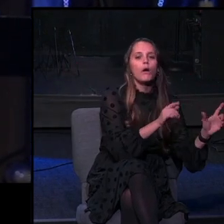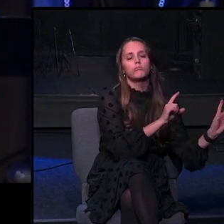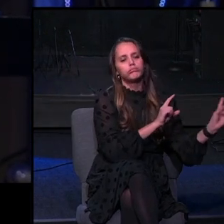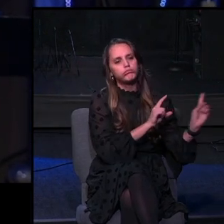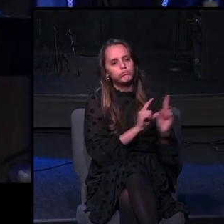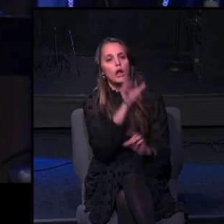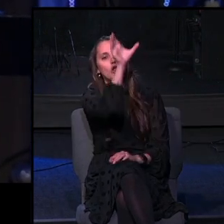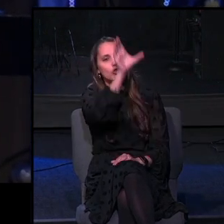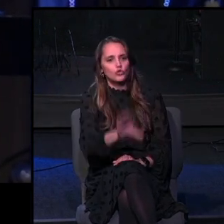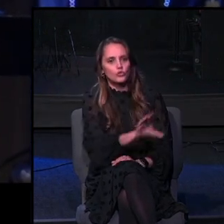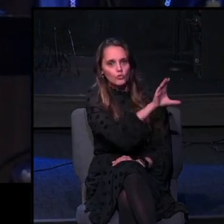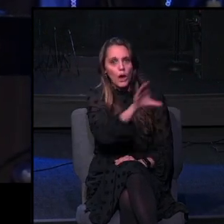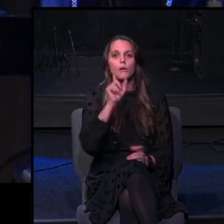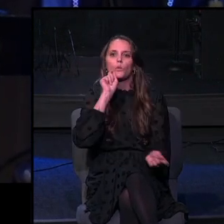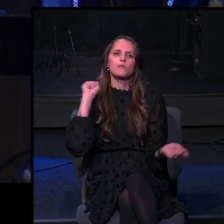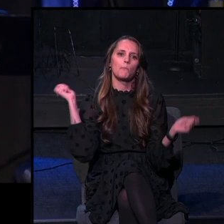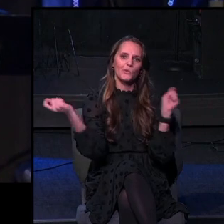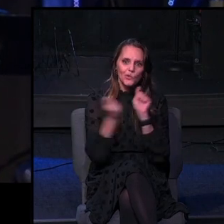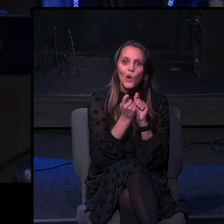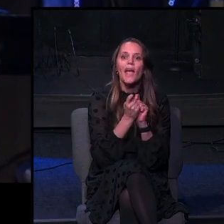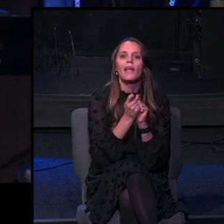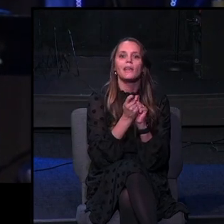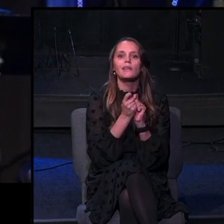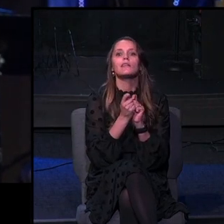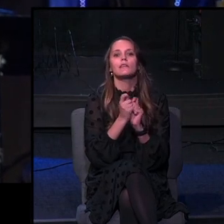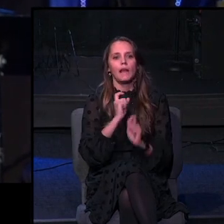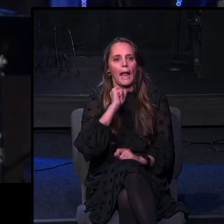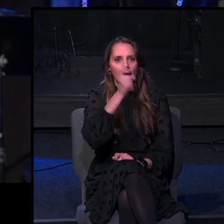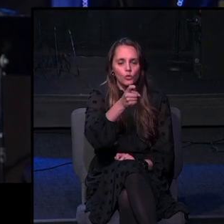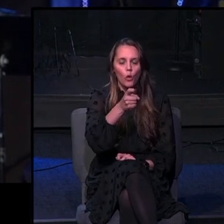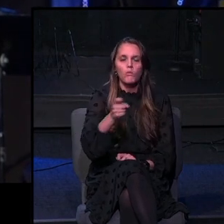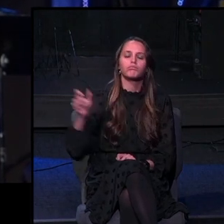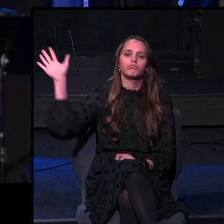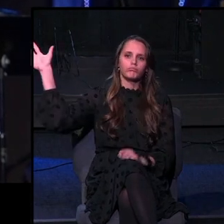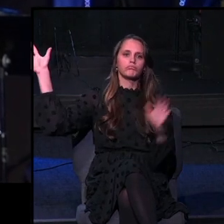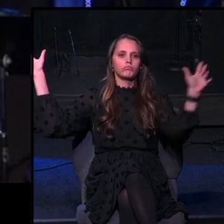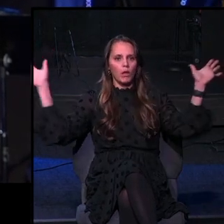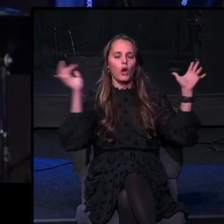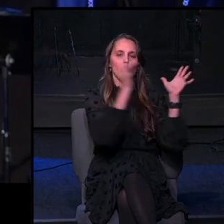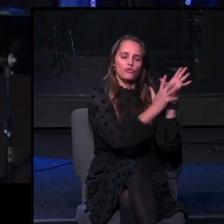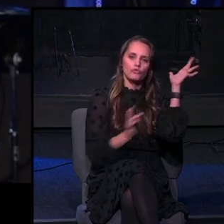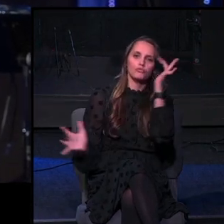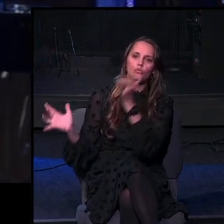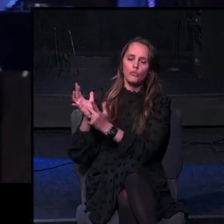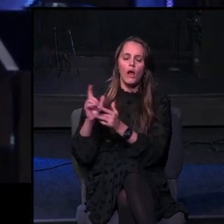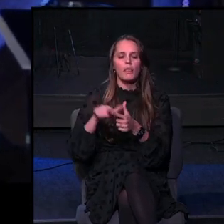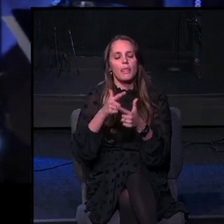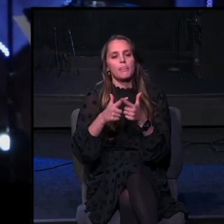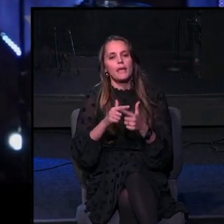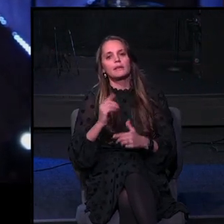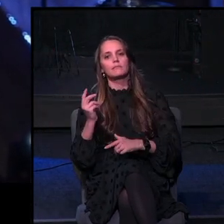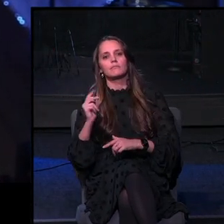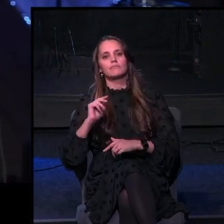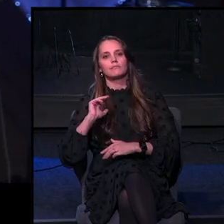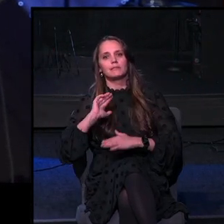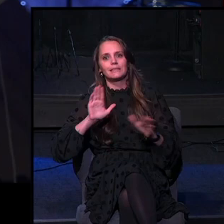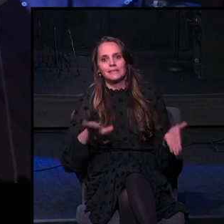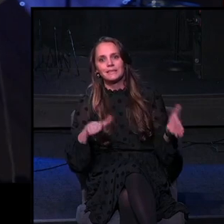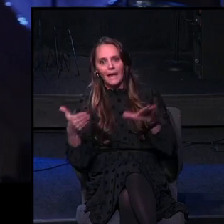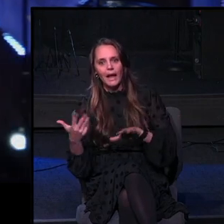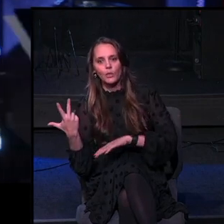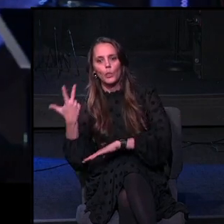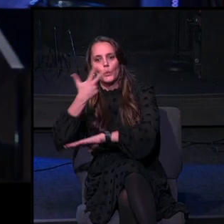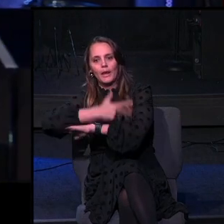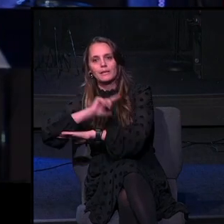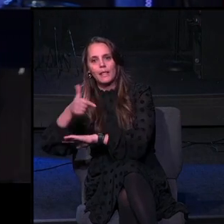He was handed over. He was nailed to a cross, died. 3 days later, he rose again from the grave, and then he spent 40 days with his